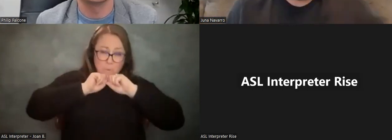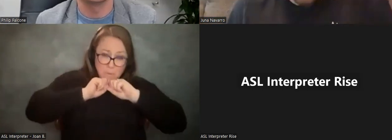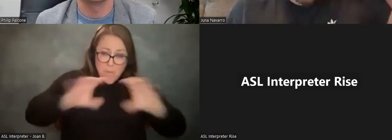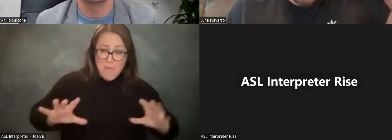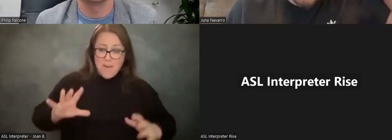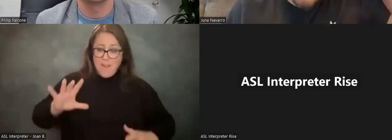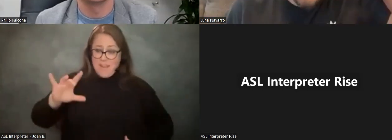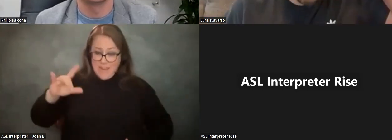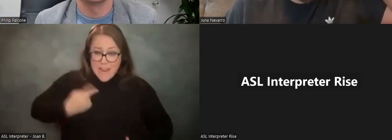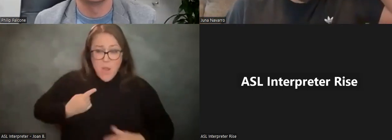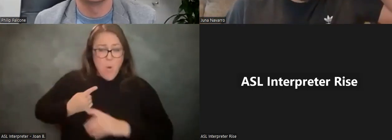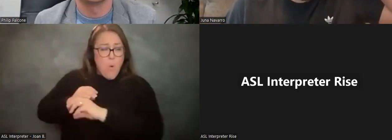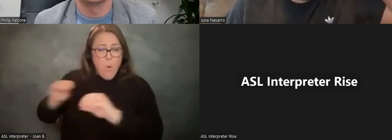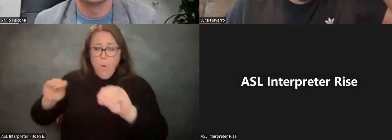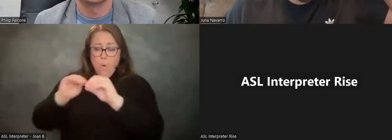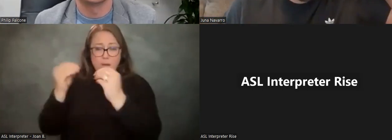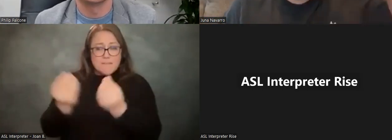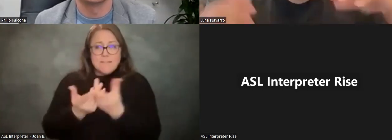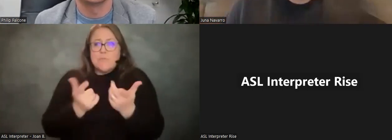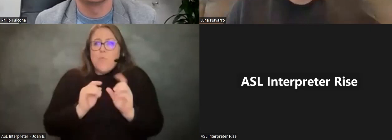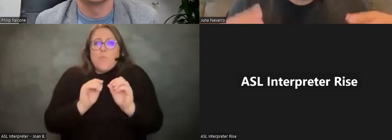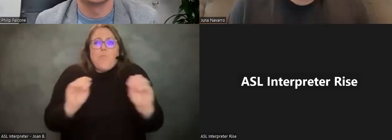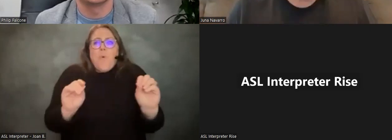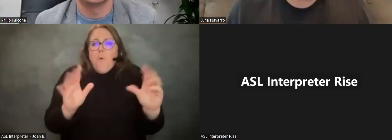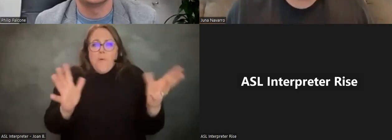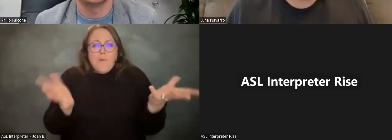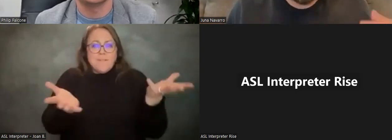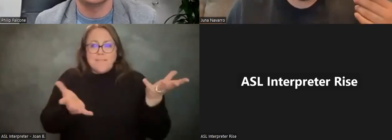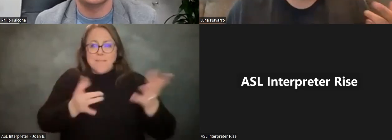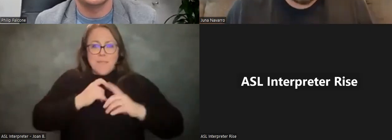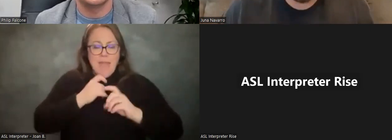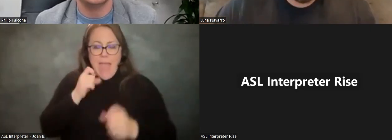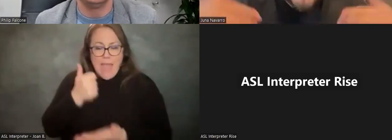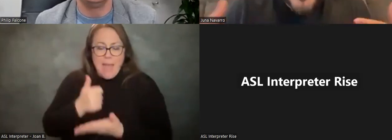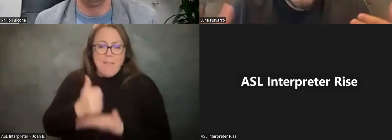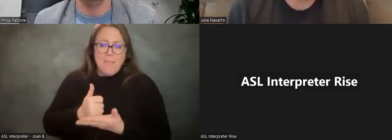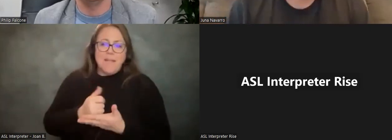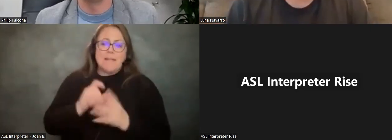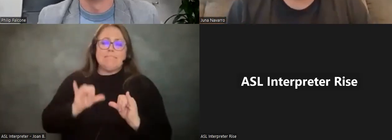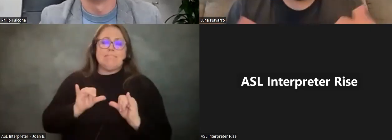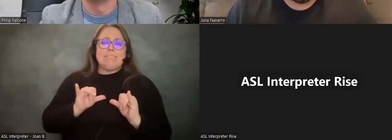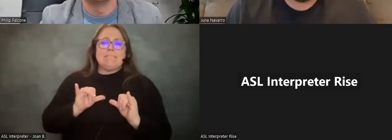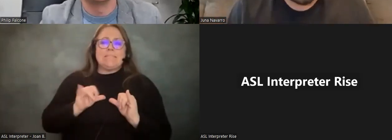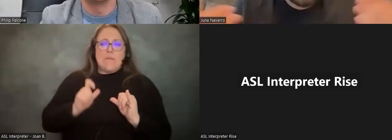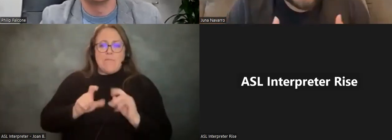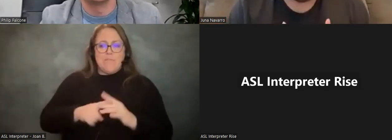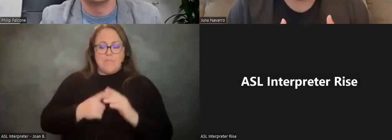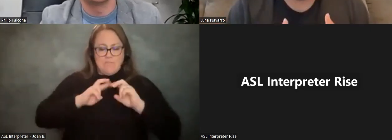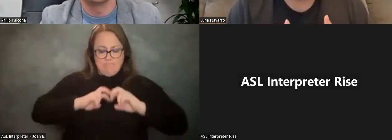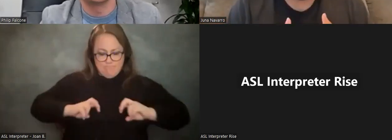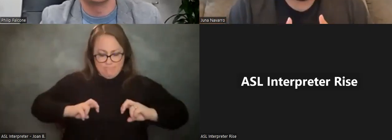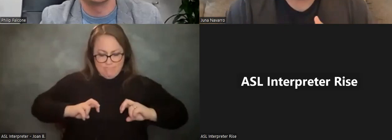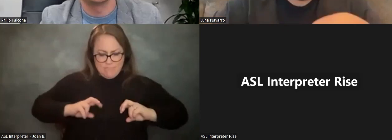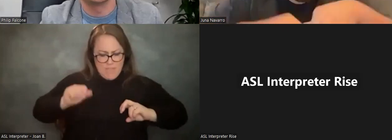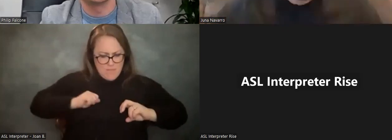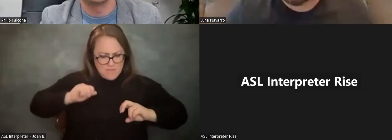like not even an organization, and no one wants to protect you, then it's probably time to look inward and saying, all right, what about my practice